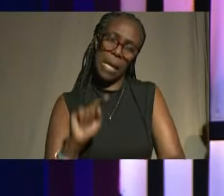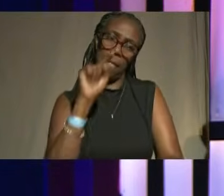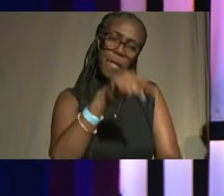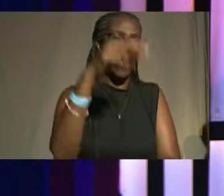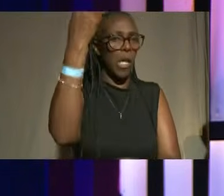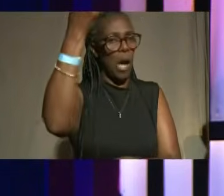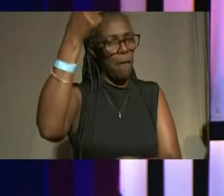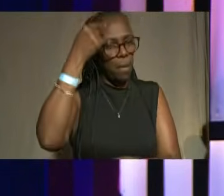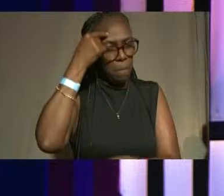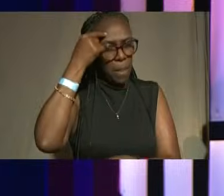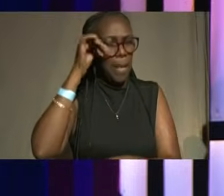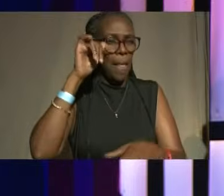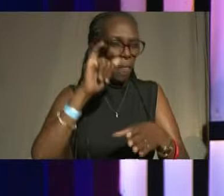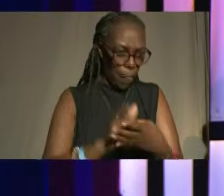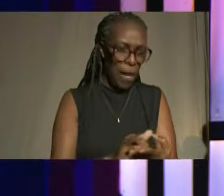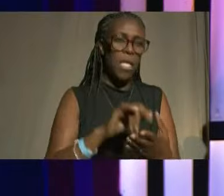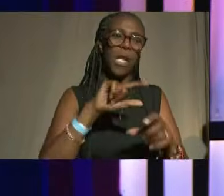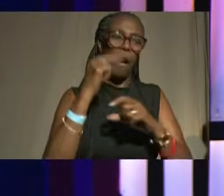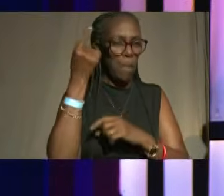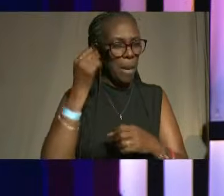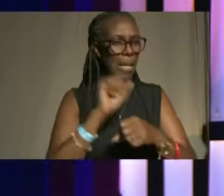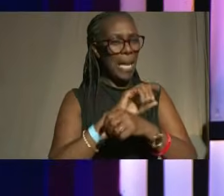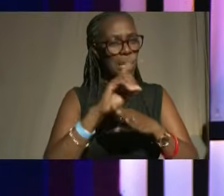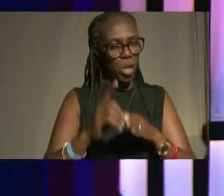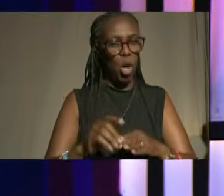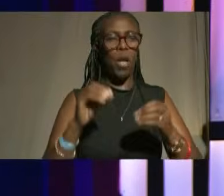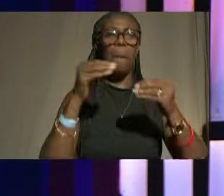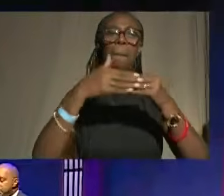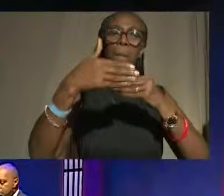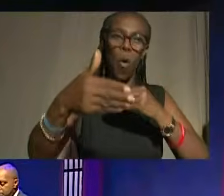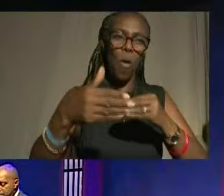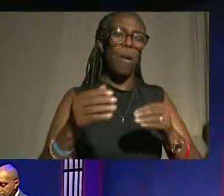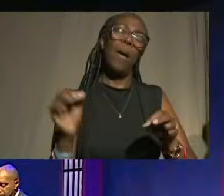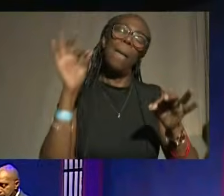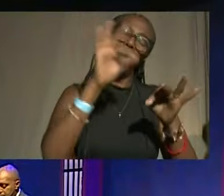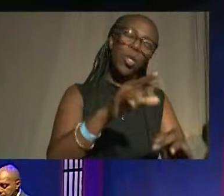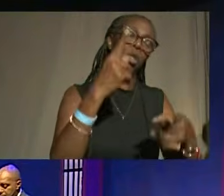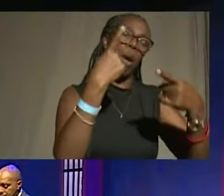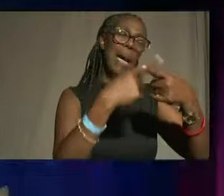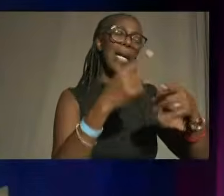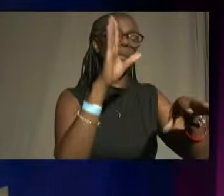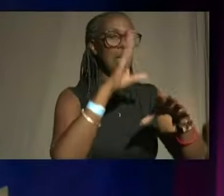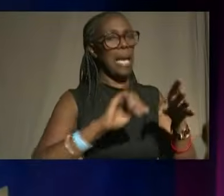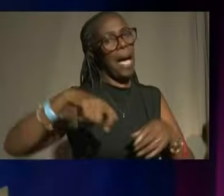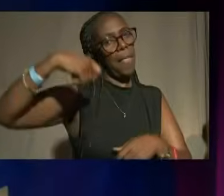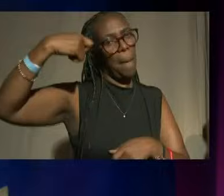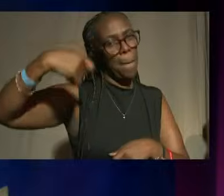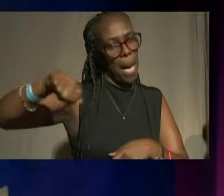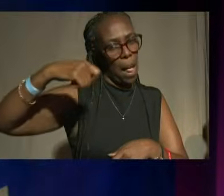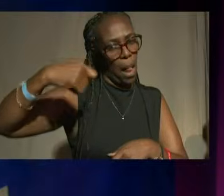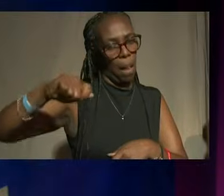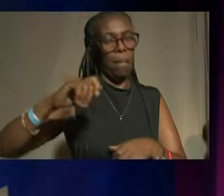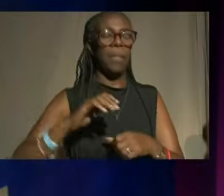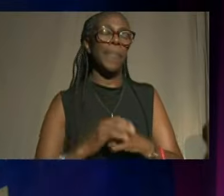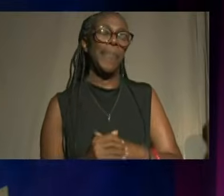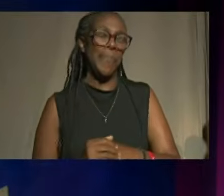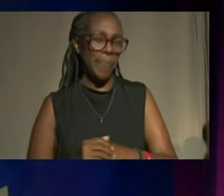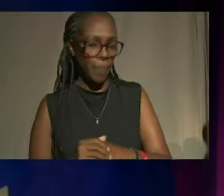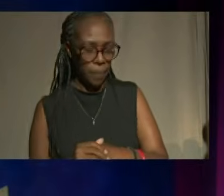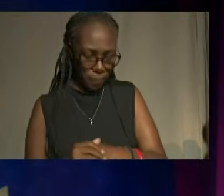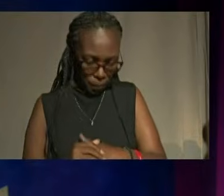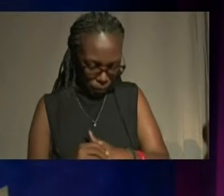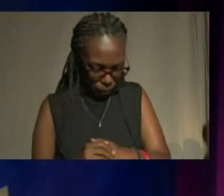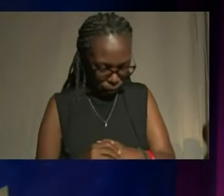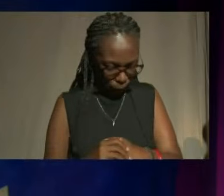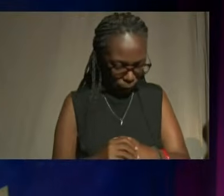of September, put your X beside the bell. Vote for the Jamaica Labour Party. Thank you. In the good spirit of the debates, we invite